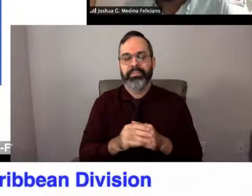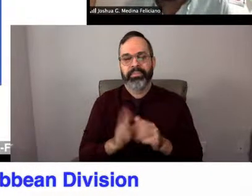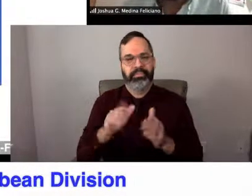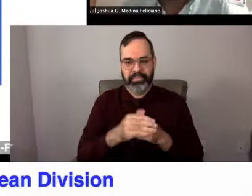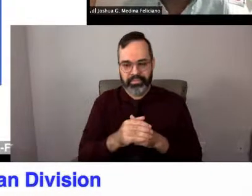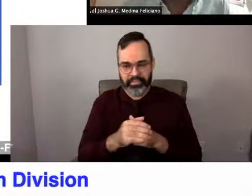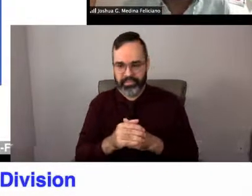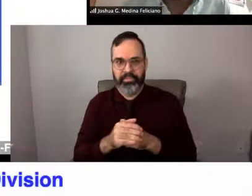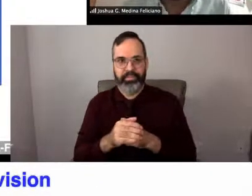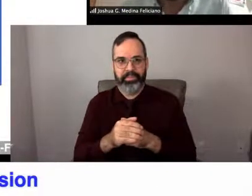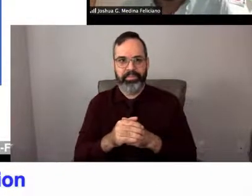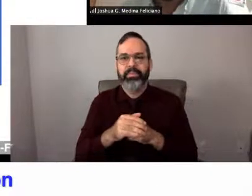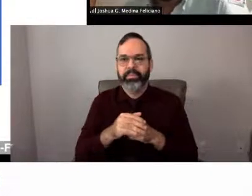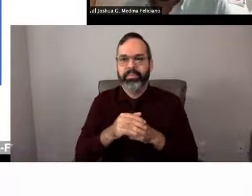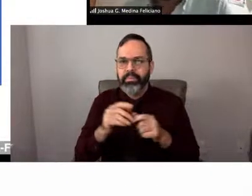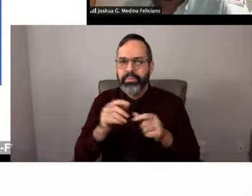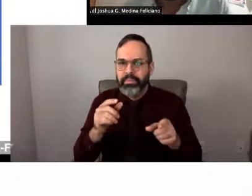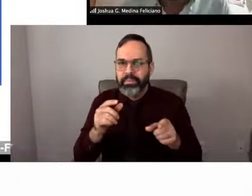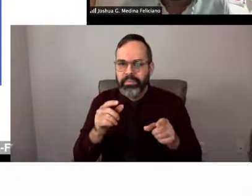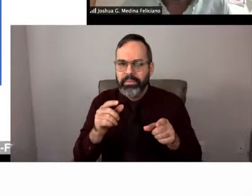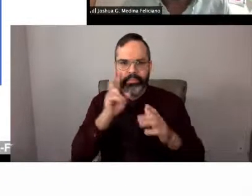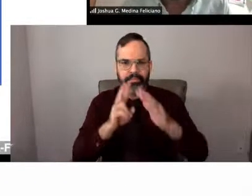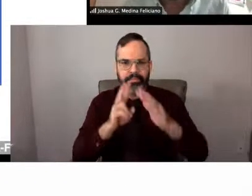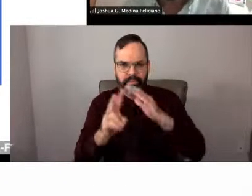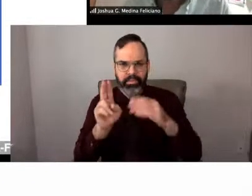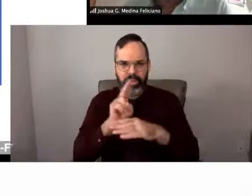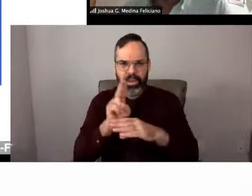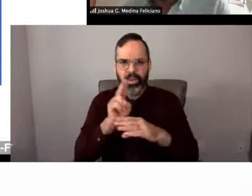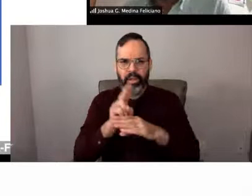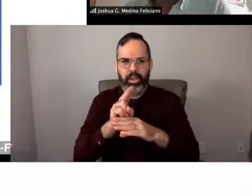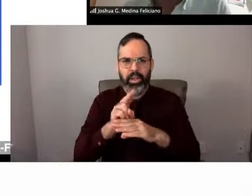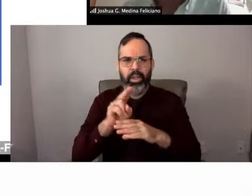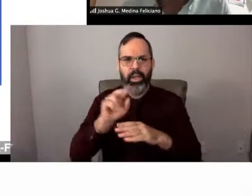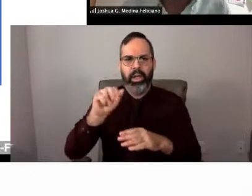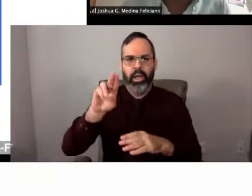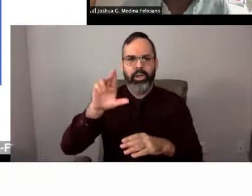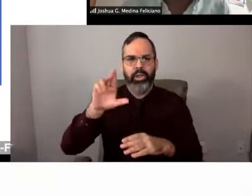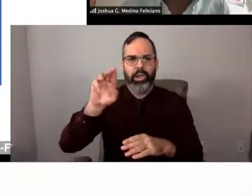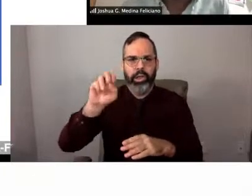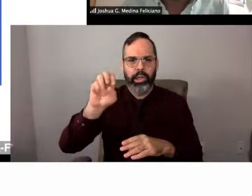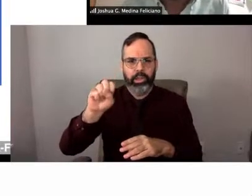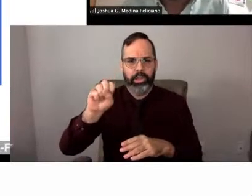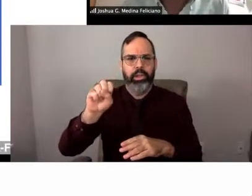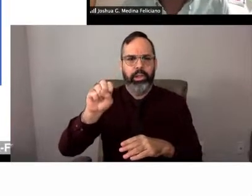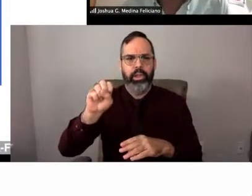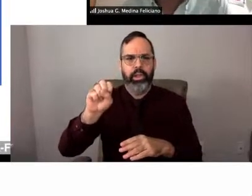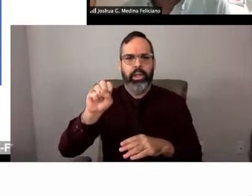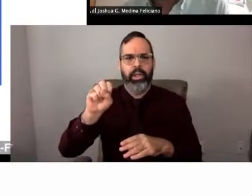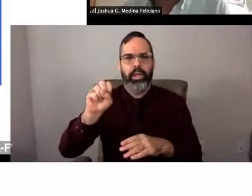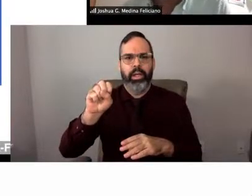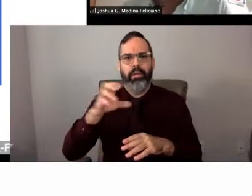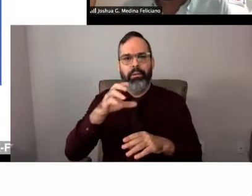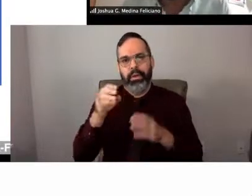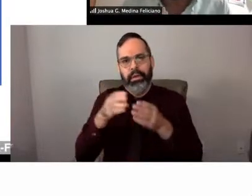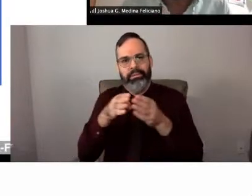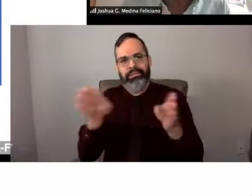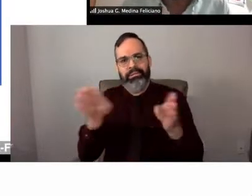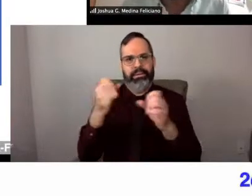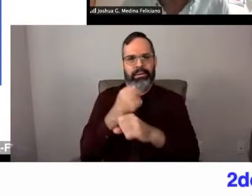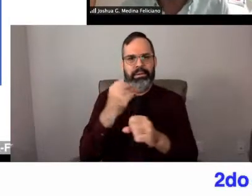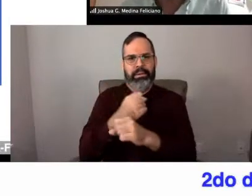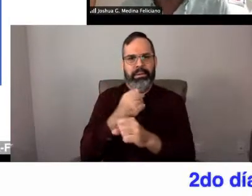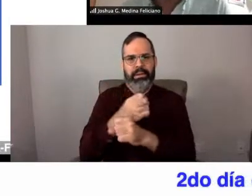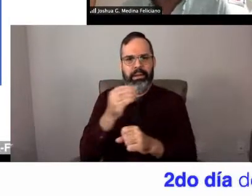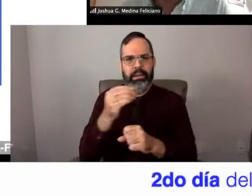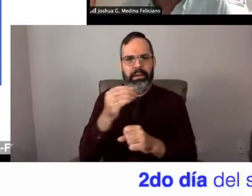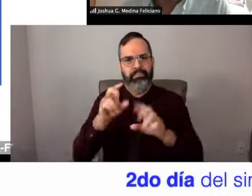We then did the prediction using Augustus and performed the general statistics and assessed the completeness of